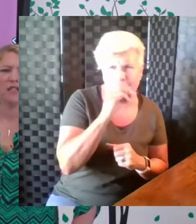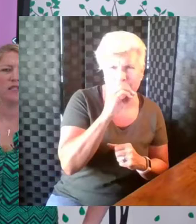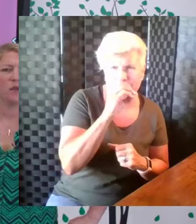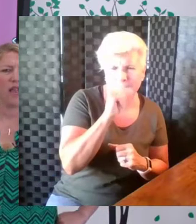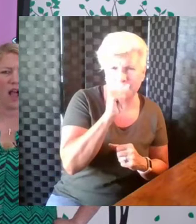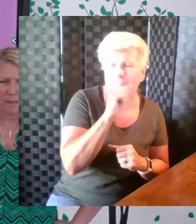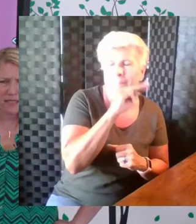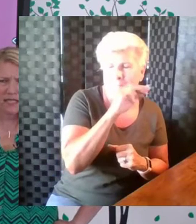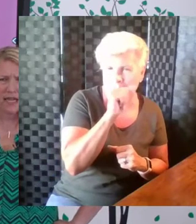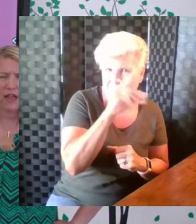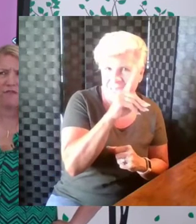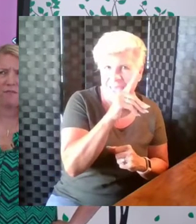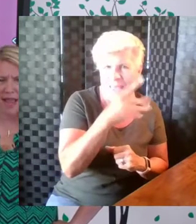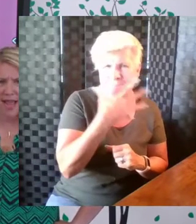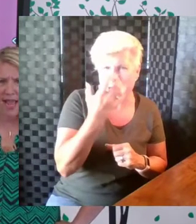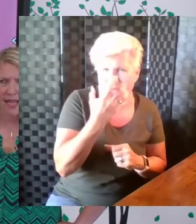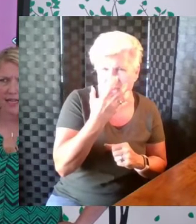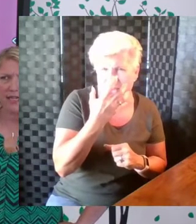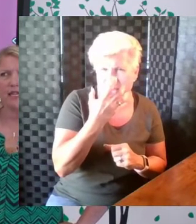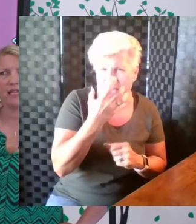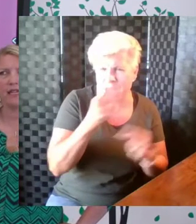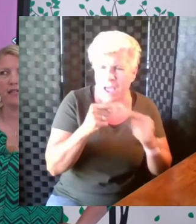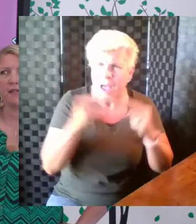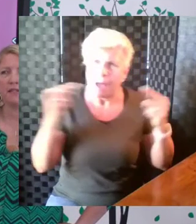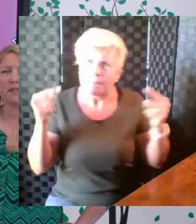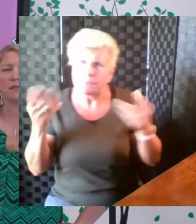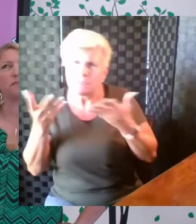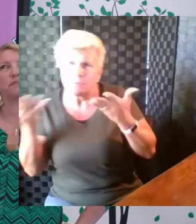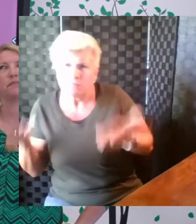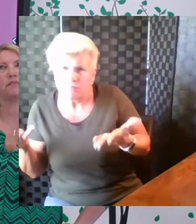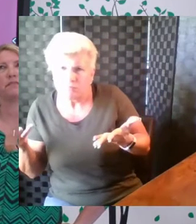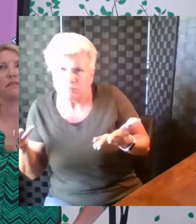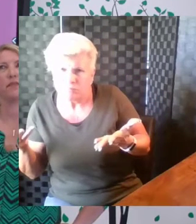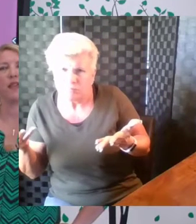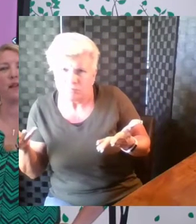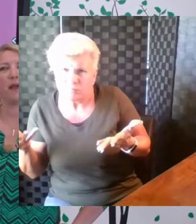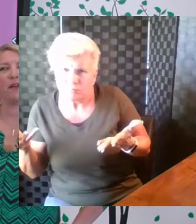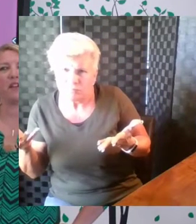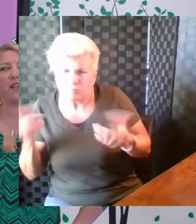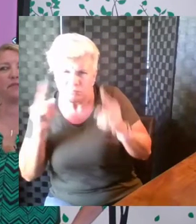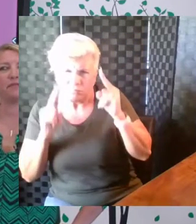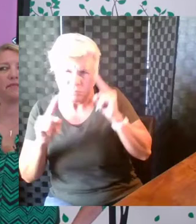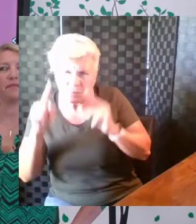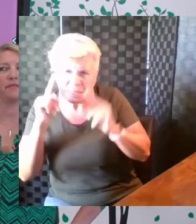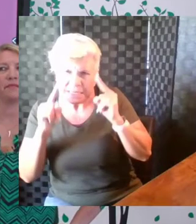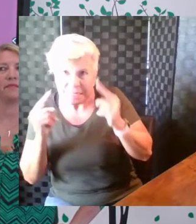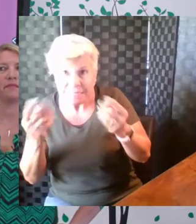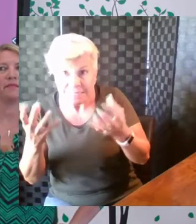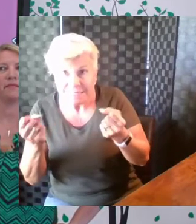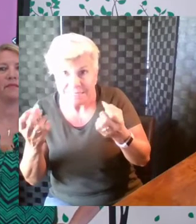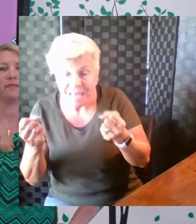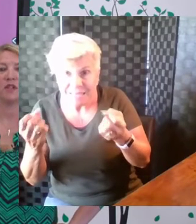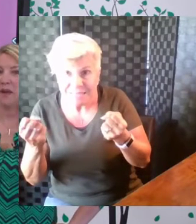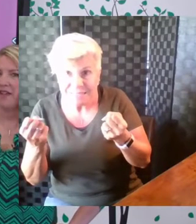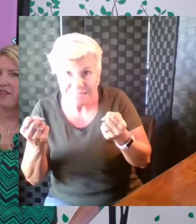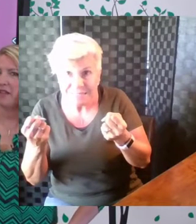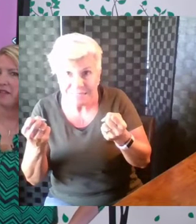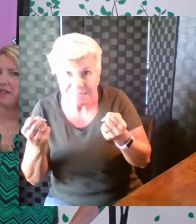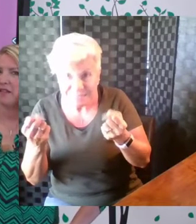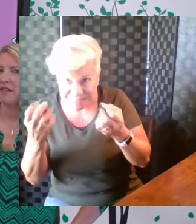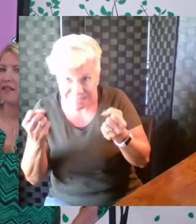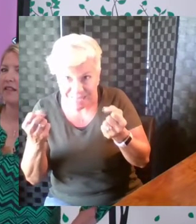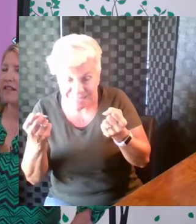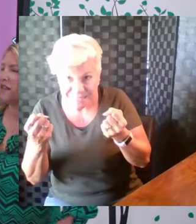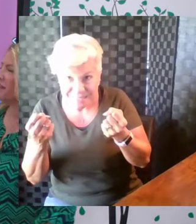Mad. So the opposite of mad is, think about it. Do you have